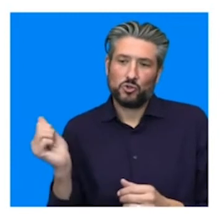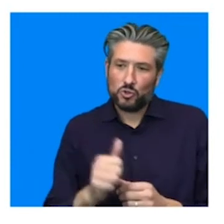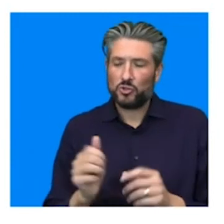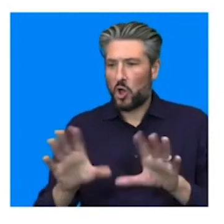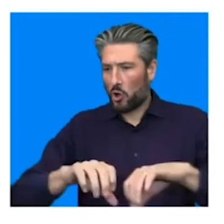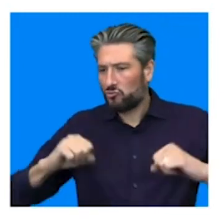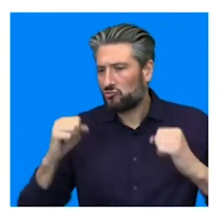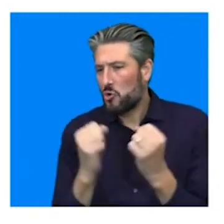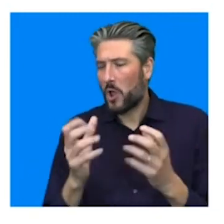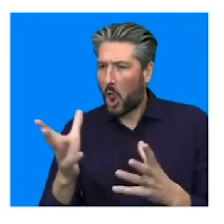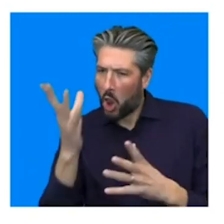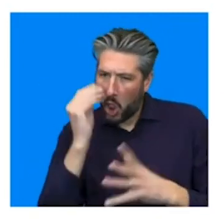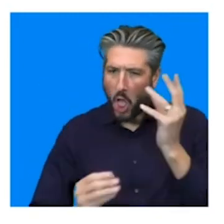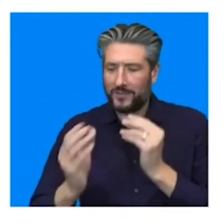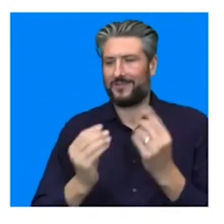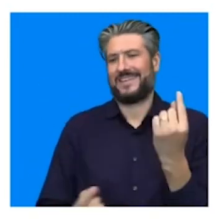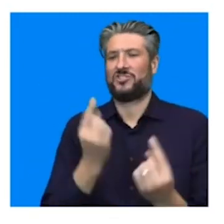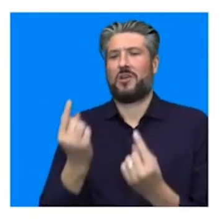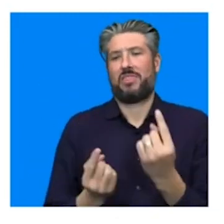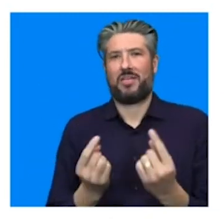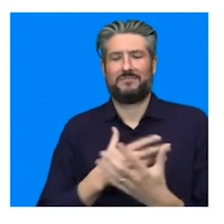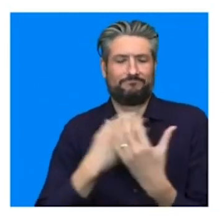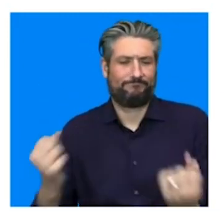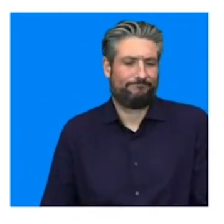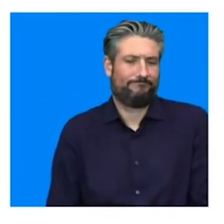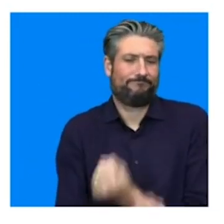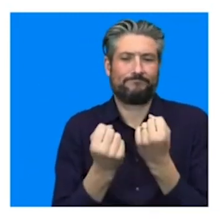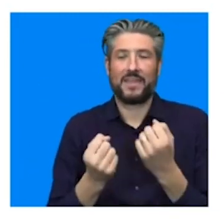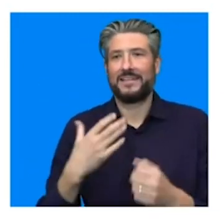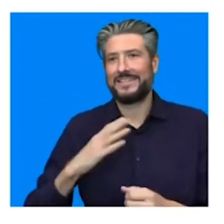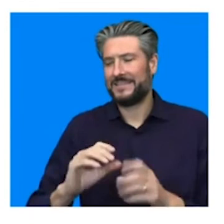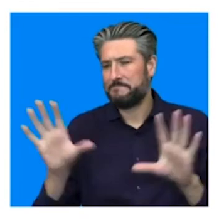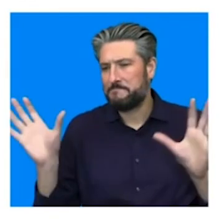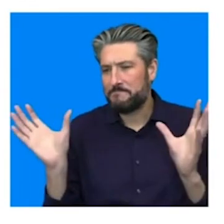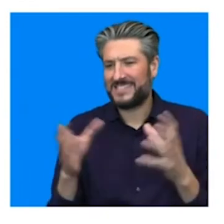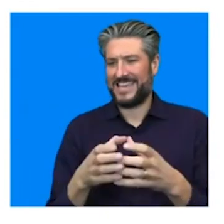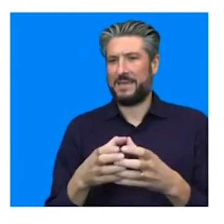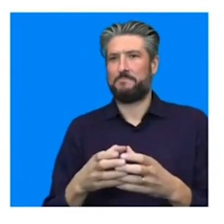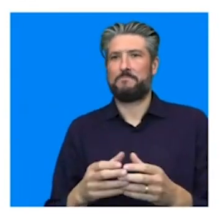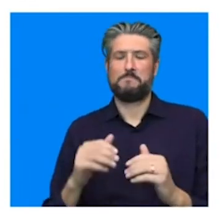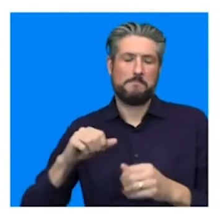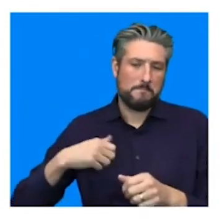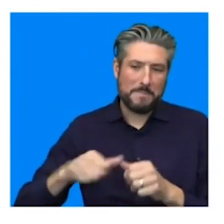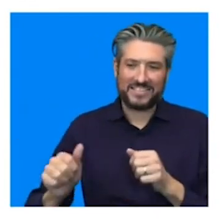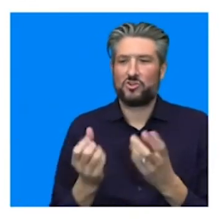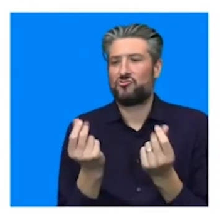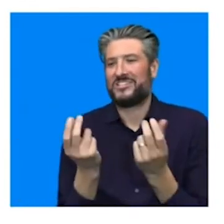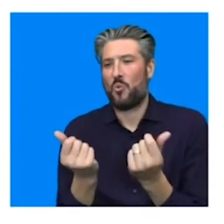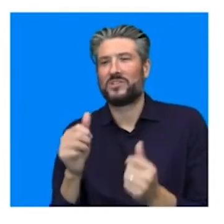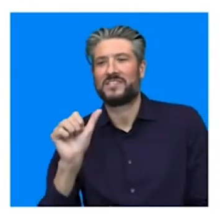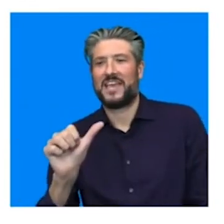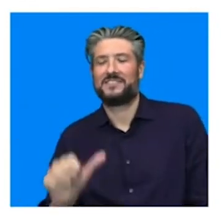just be stronger because we're a larger team with more support and more resources. So there's a really good